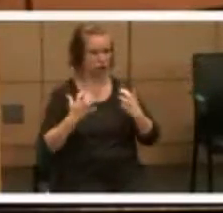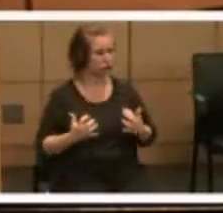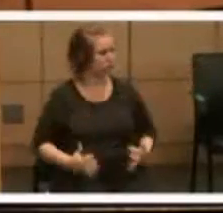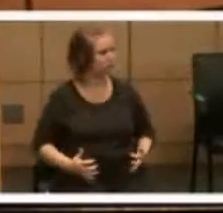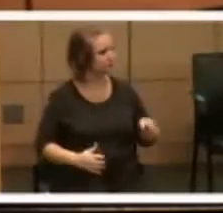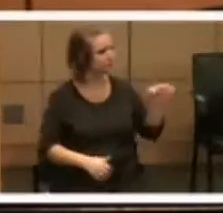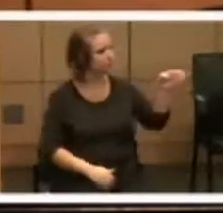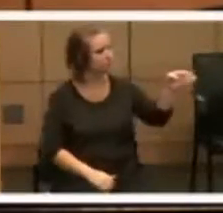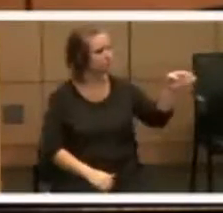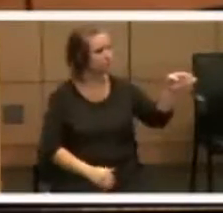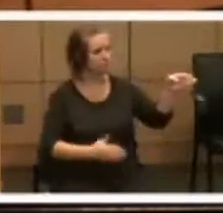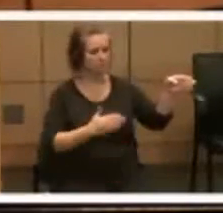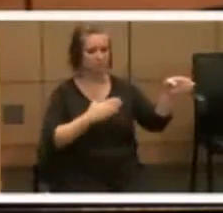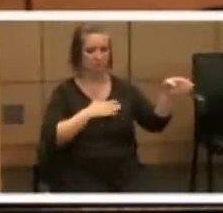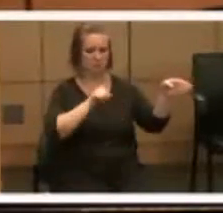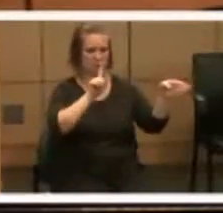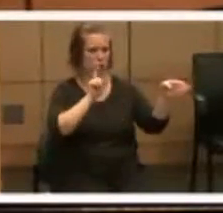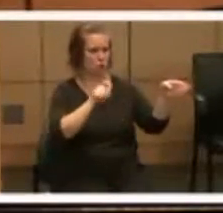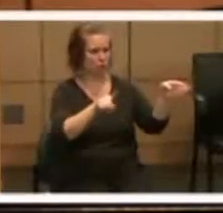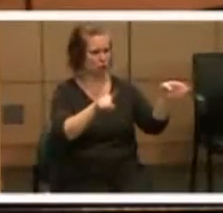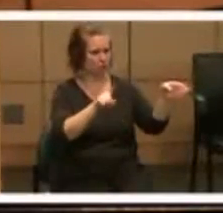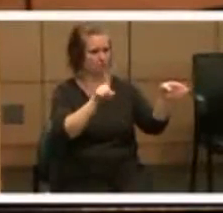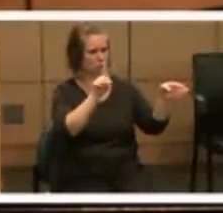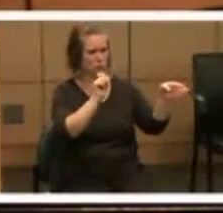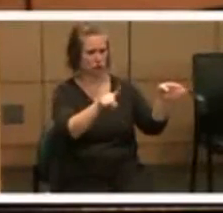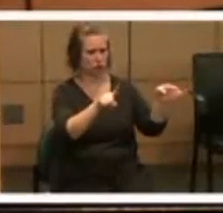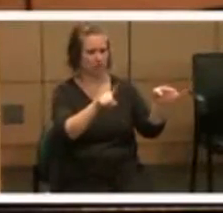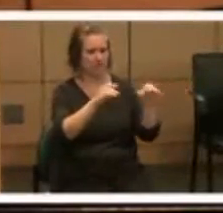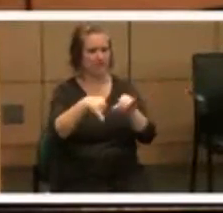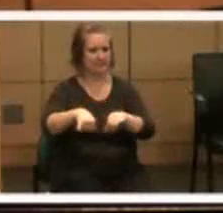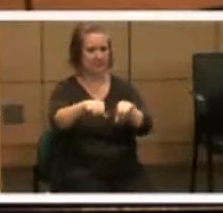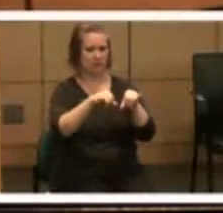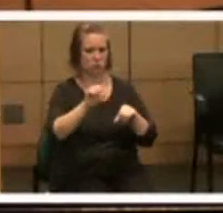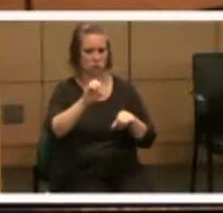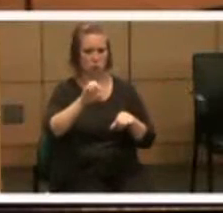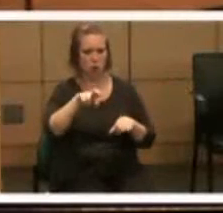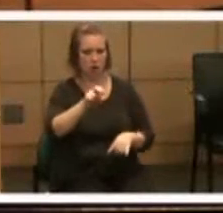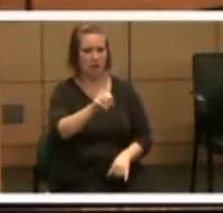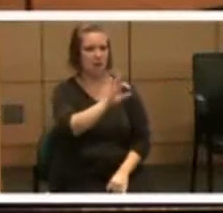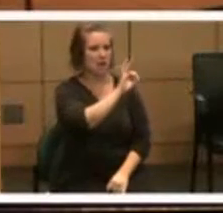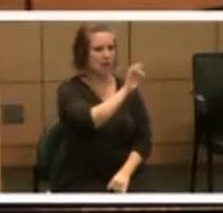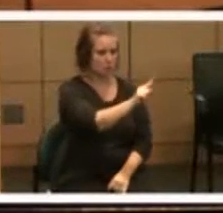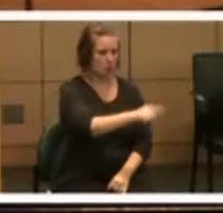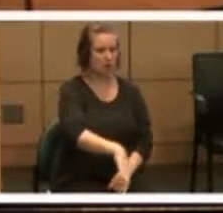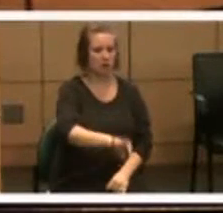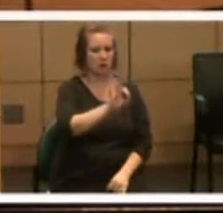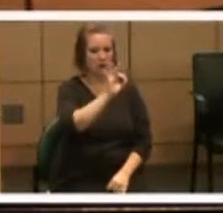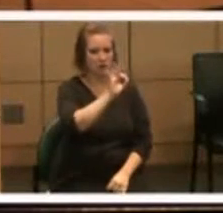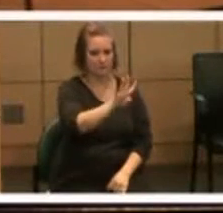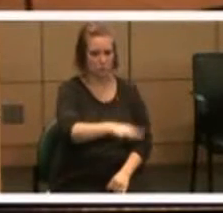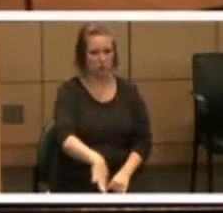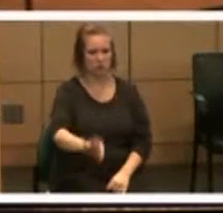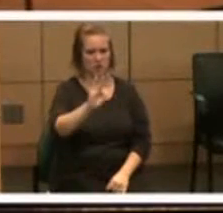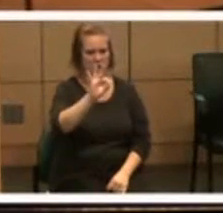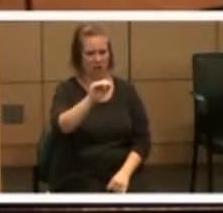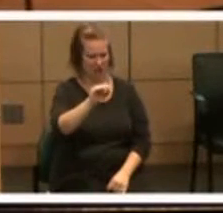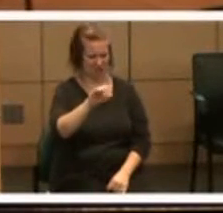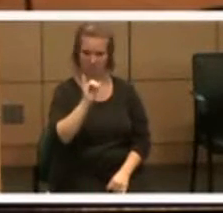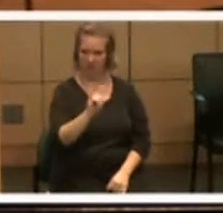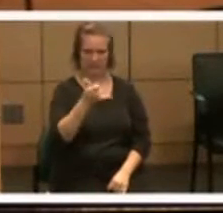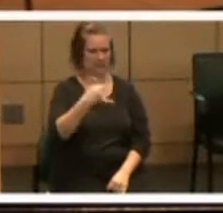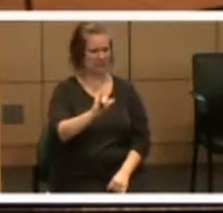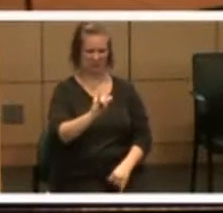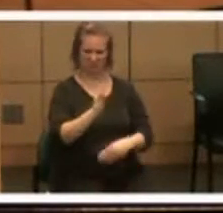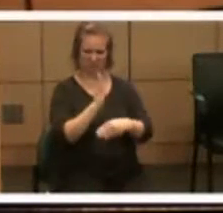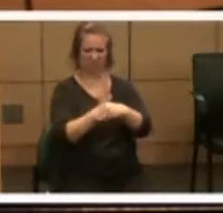My question is, looking at the standard scores of 91, 94, 90, those are still considered well within the